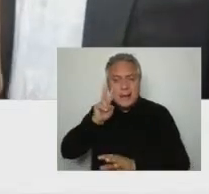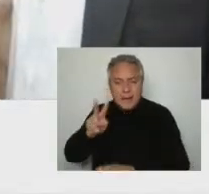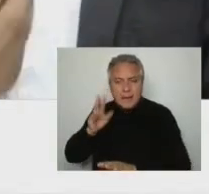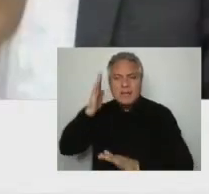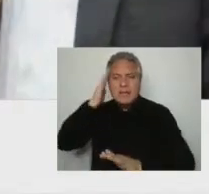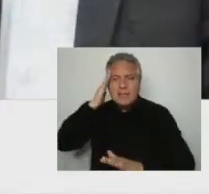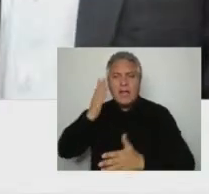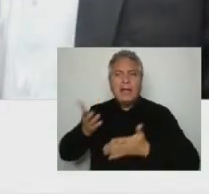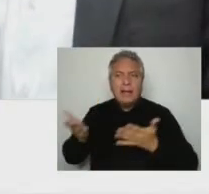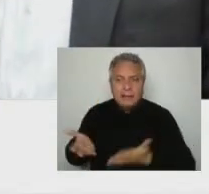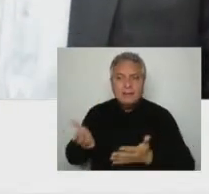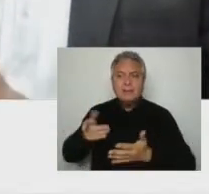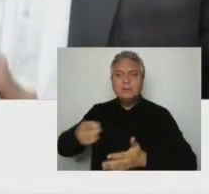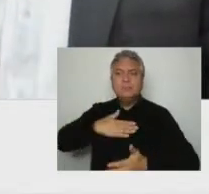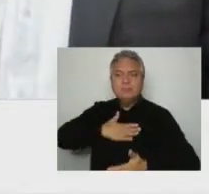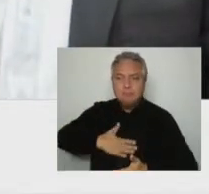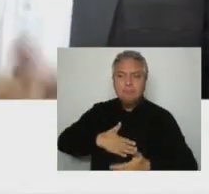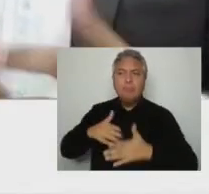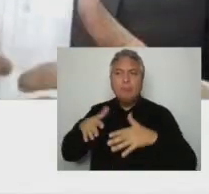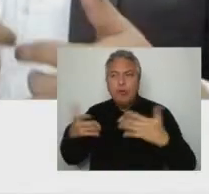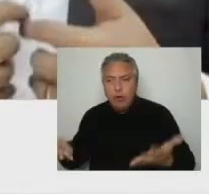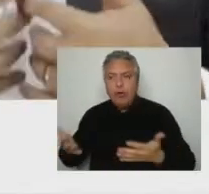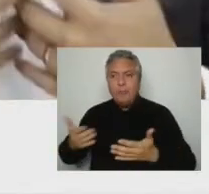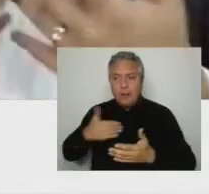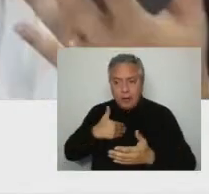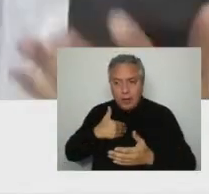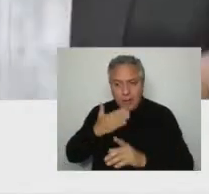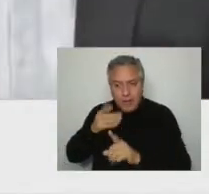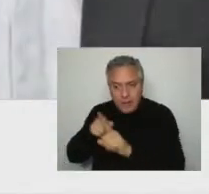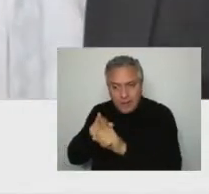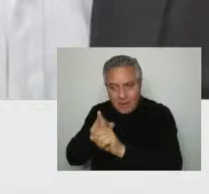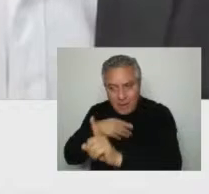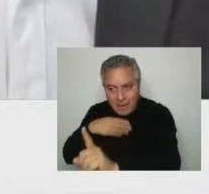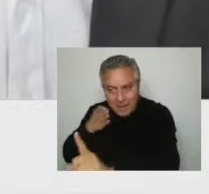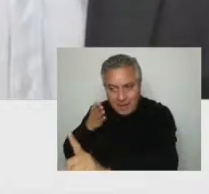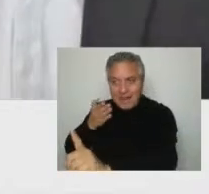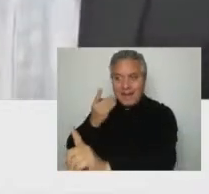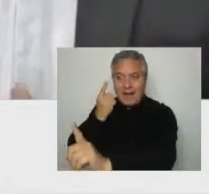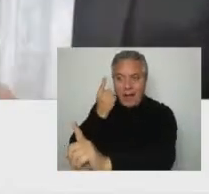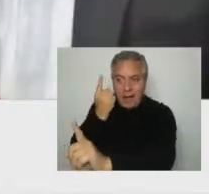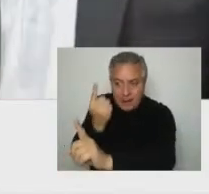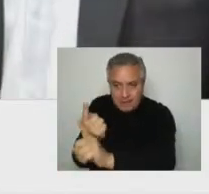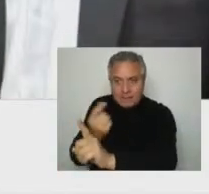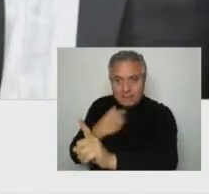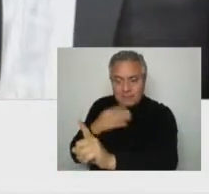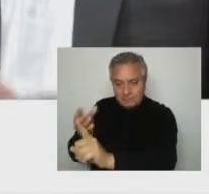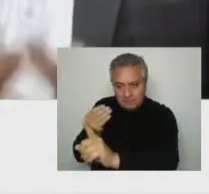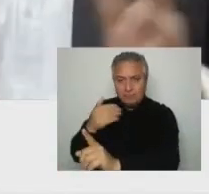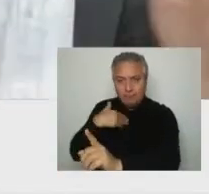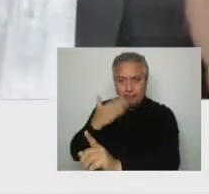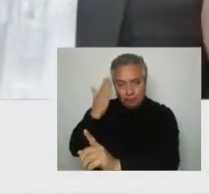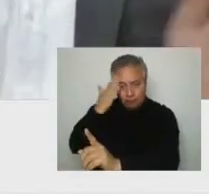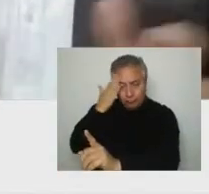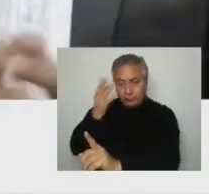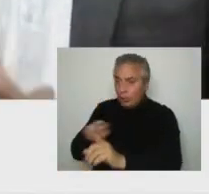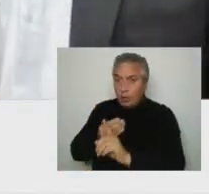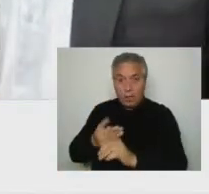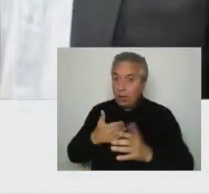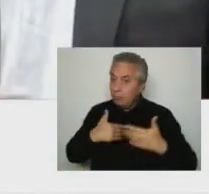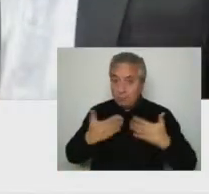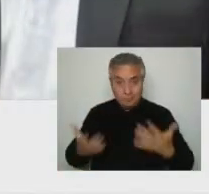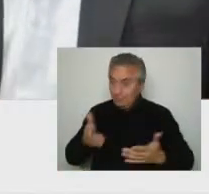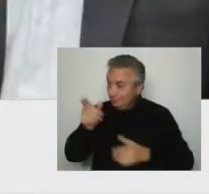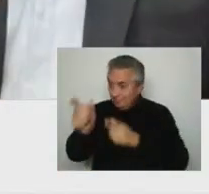what we need to do with the informal workers, we need to figure out what they want to do with their pension.